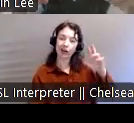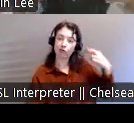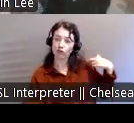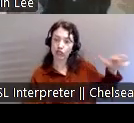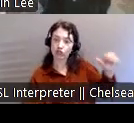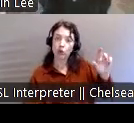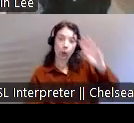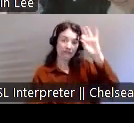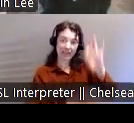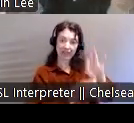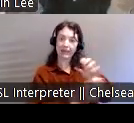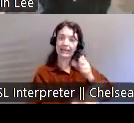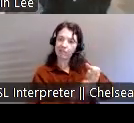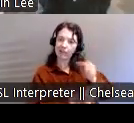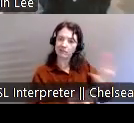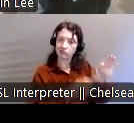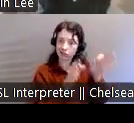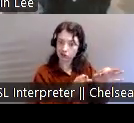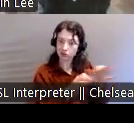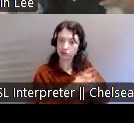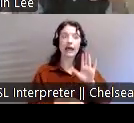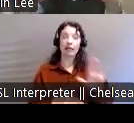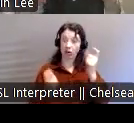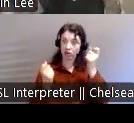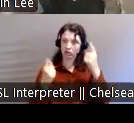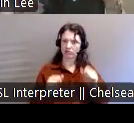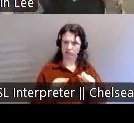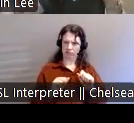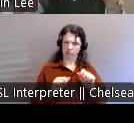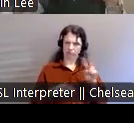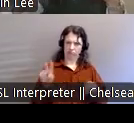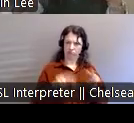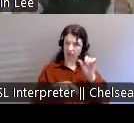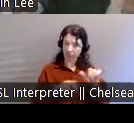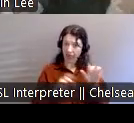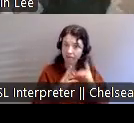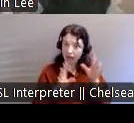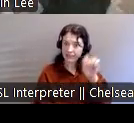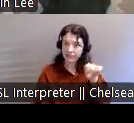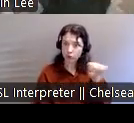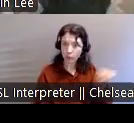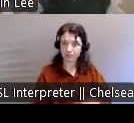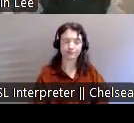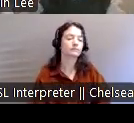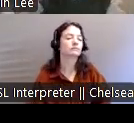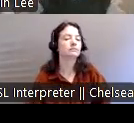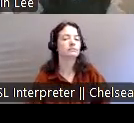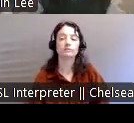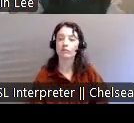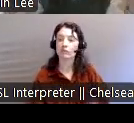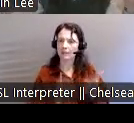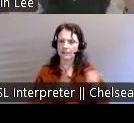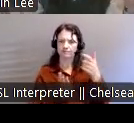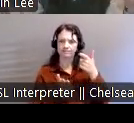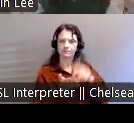impacts people's choices and the understanding of intimate partner violence. Sudden change in behaviors that are